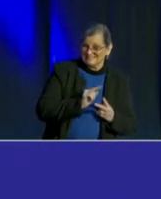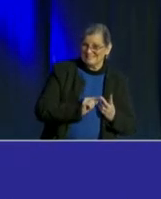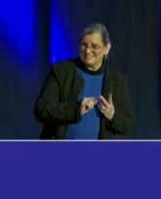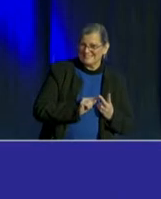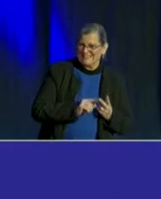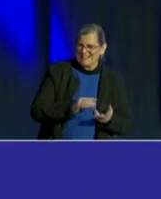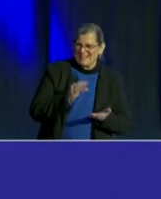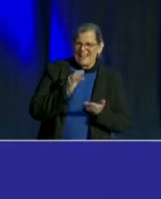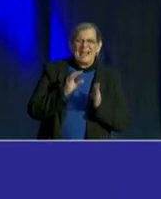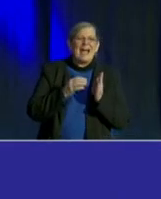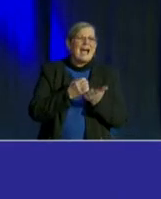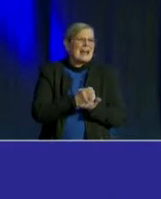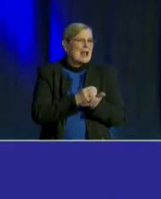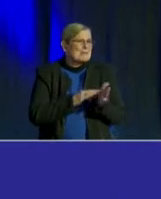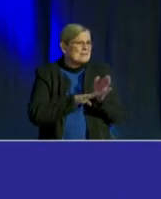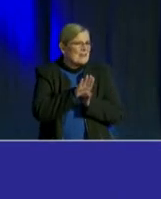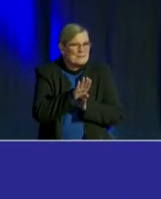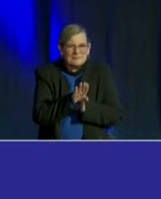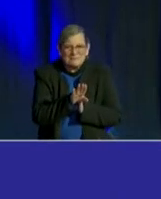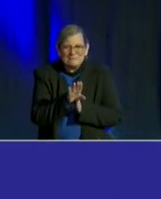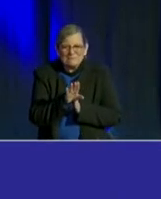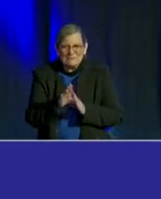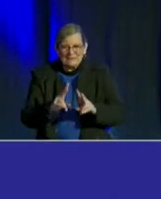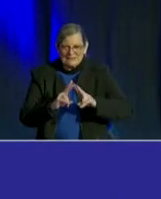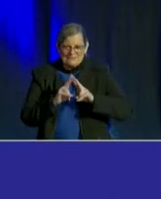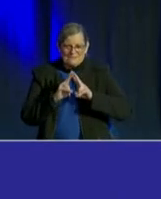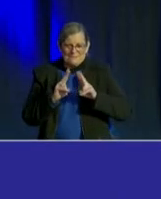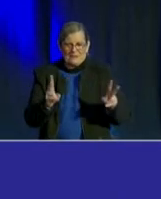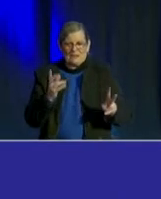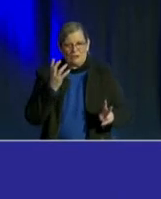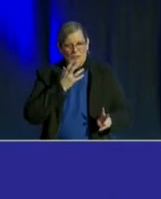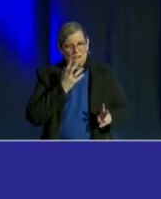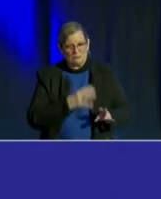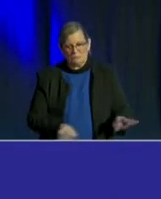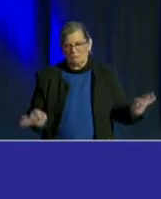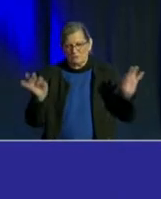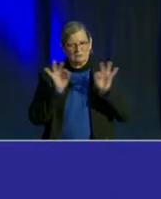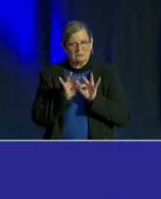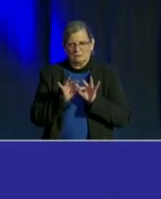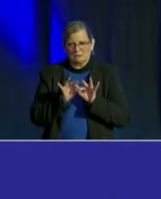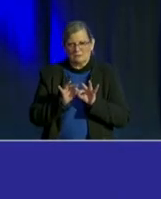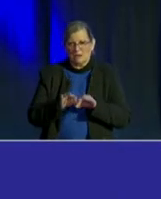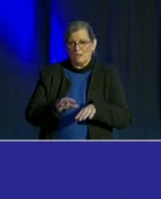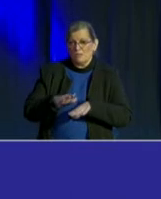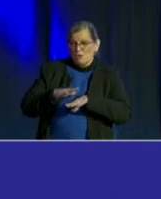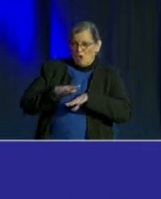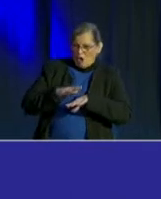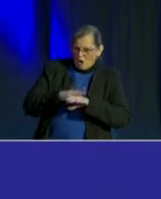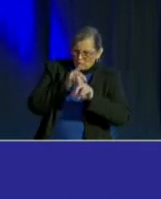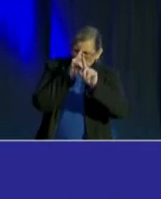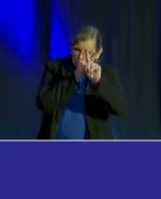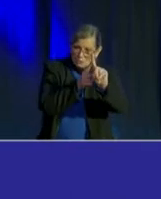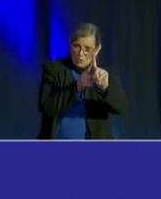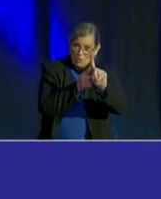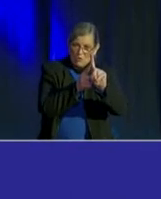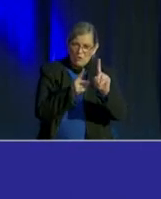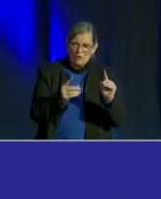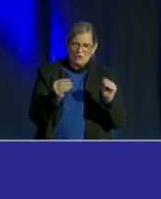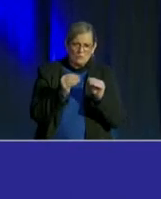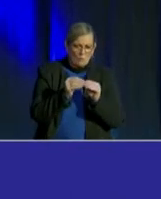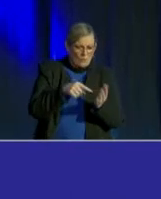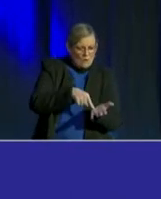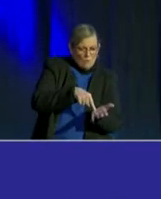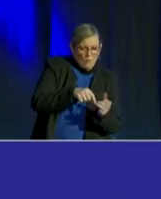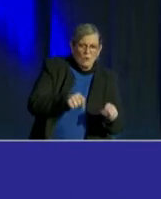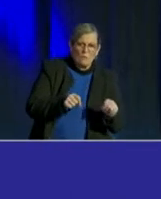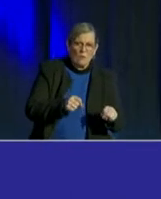development, all very important. And so we are on a quest for more affordable housing under Mayor Bowser. But